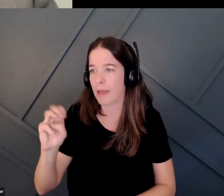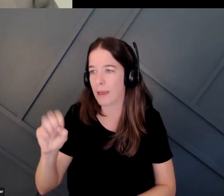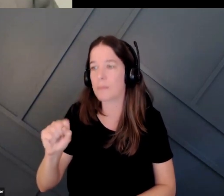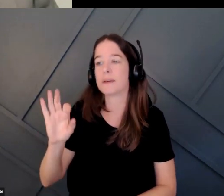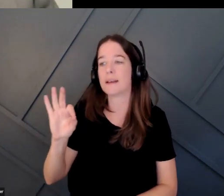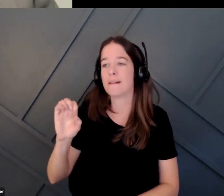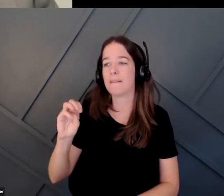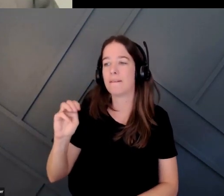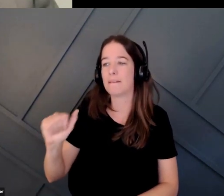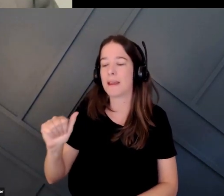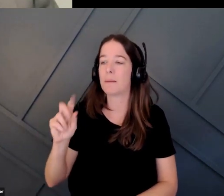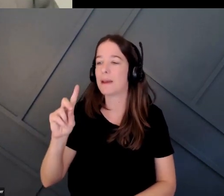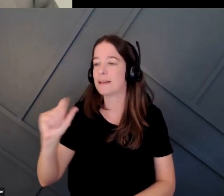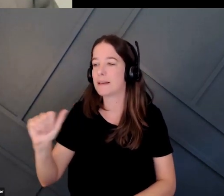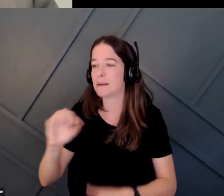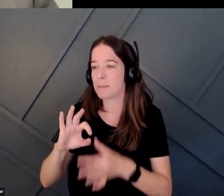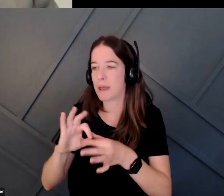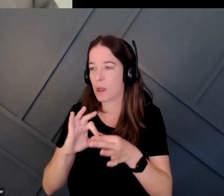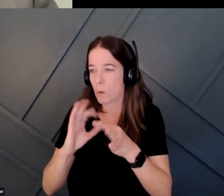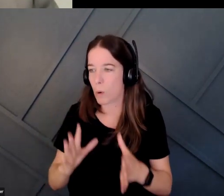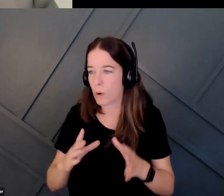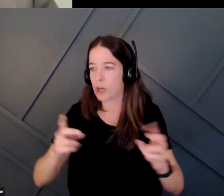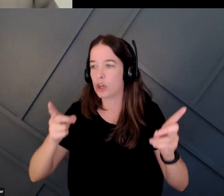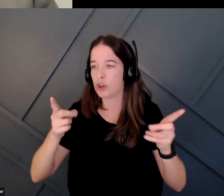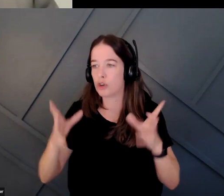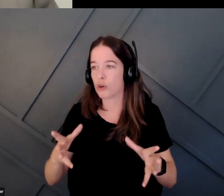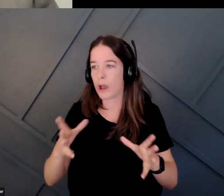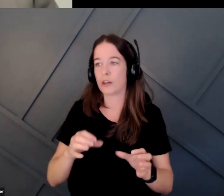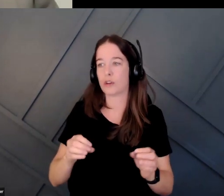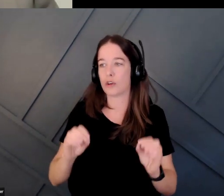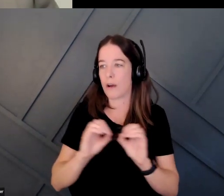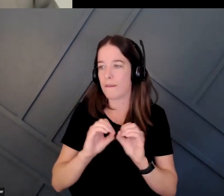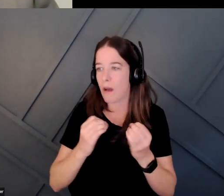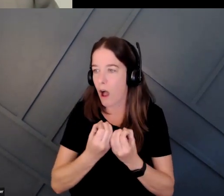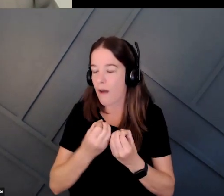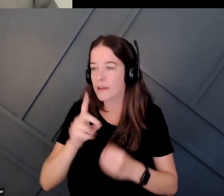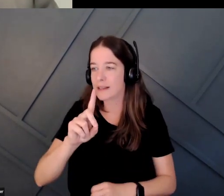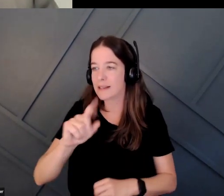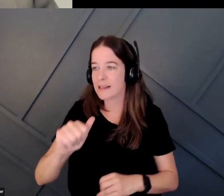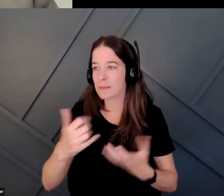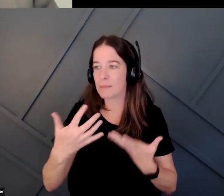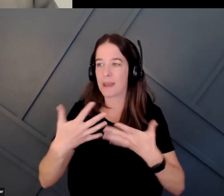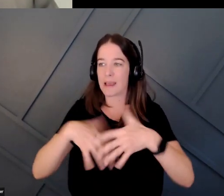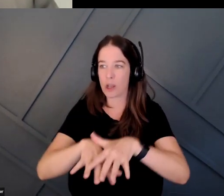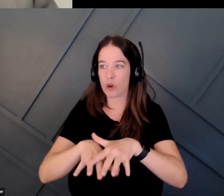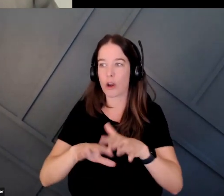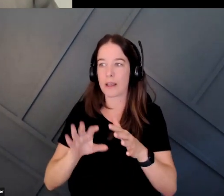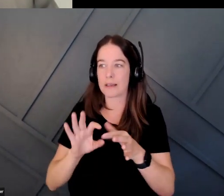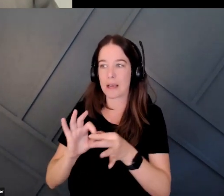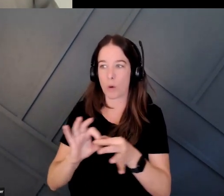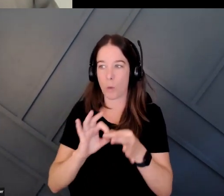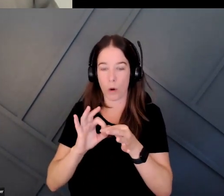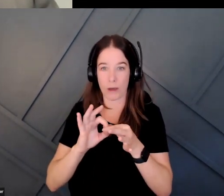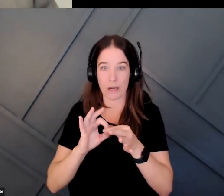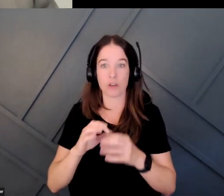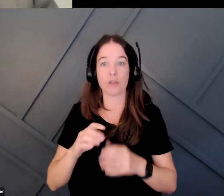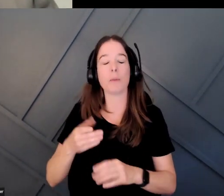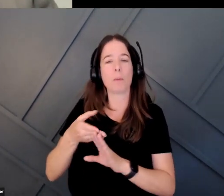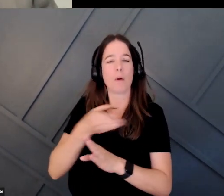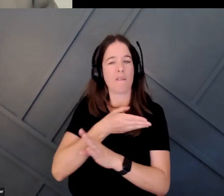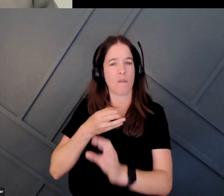Office of Disability Integration and Coordination since 2022. Prior to joining FEMA, he led